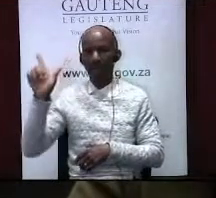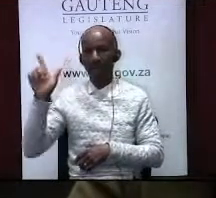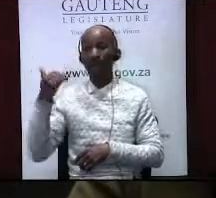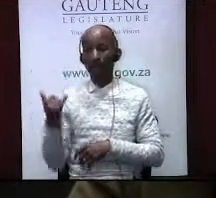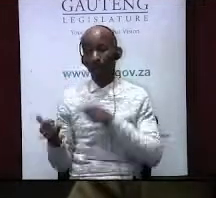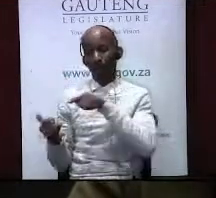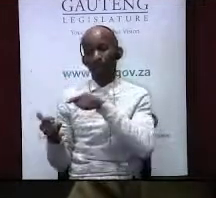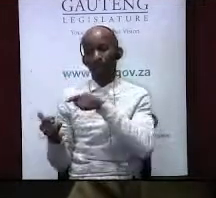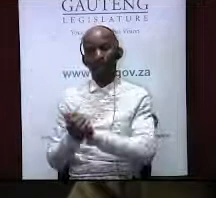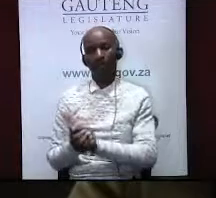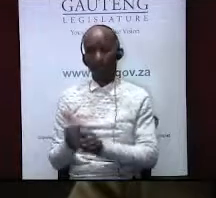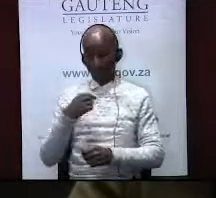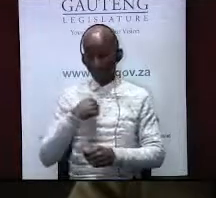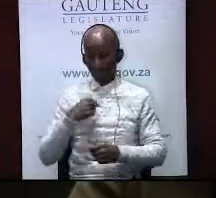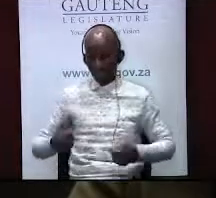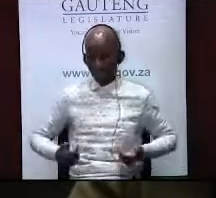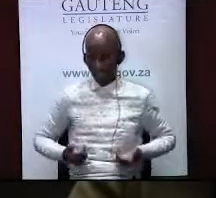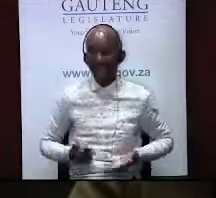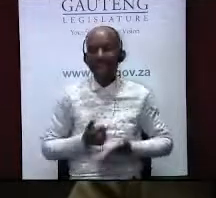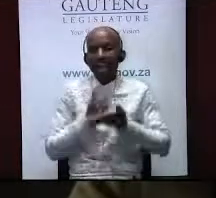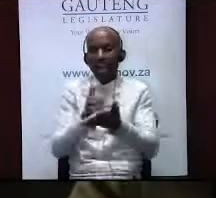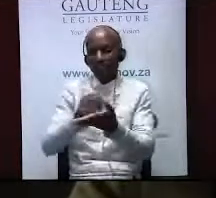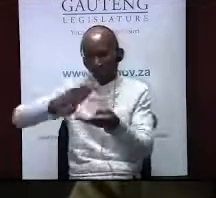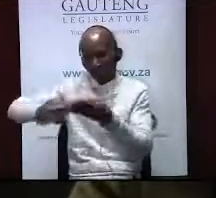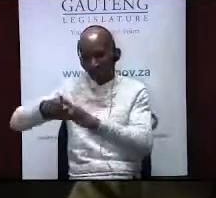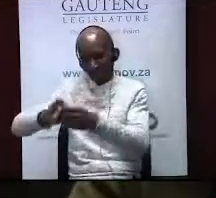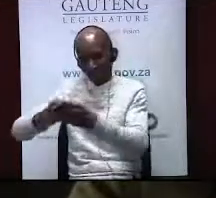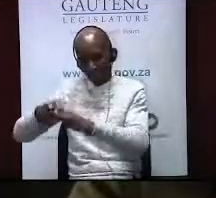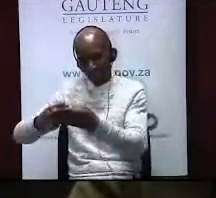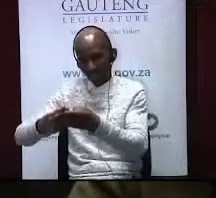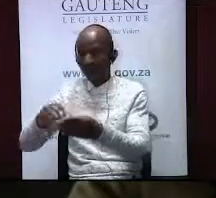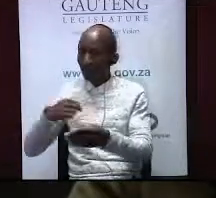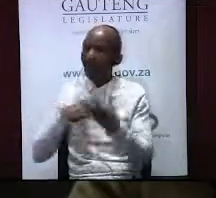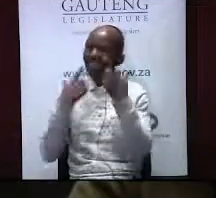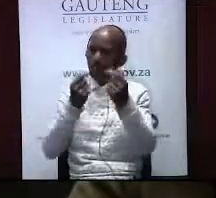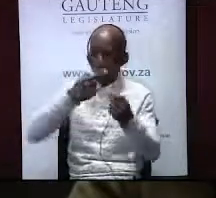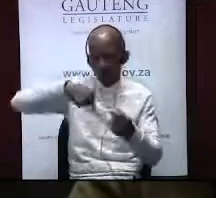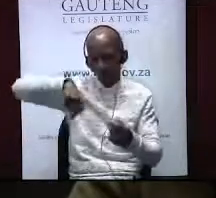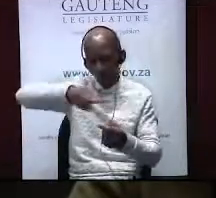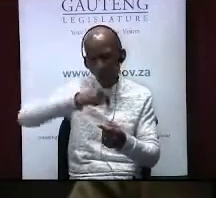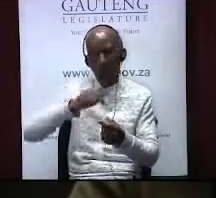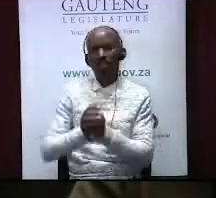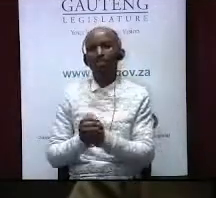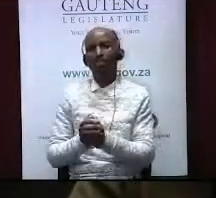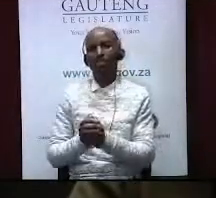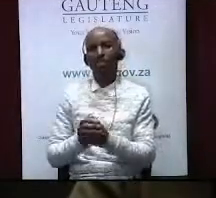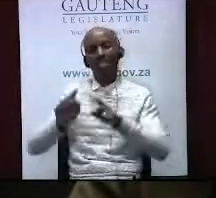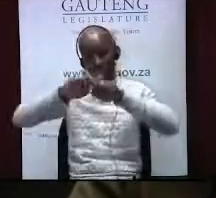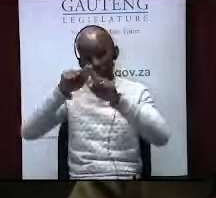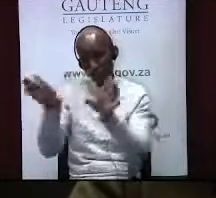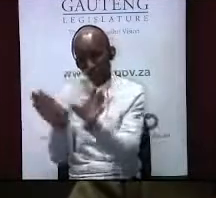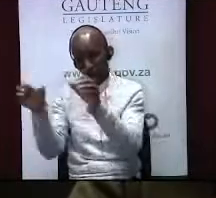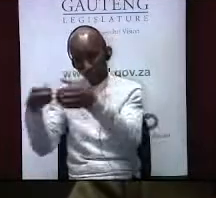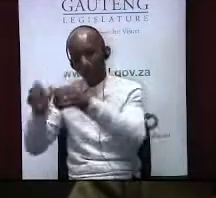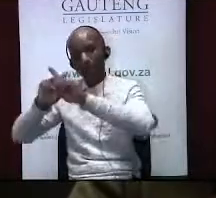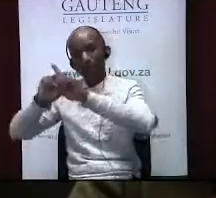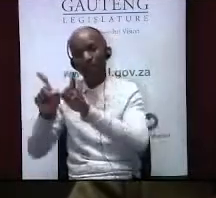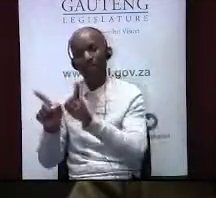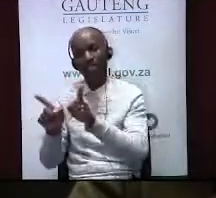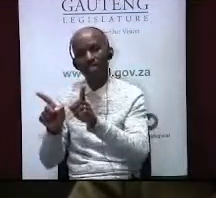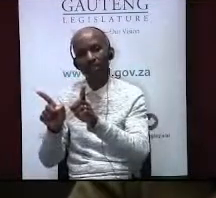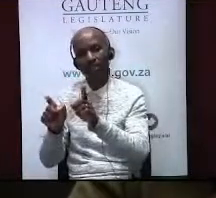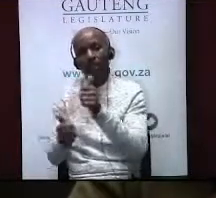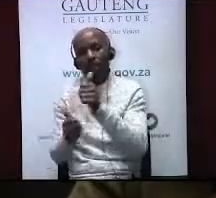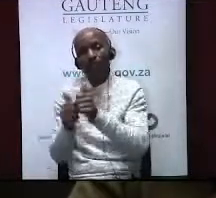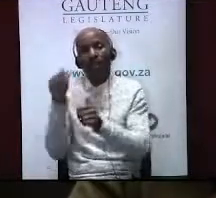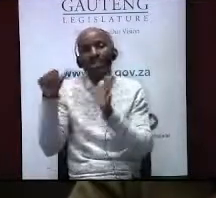there, I serve the community at large. I'm doing all vulnerable groups. But my